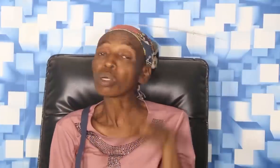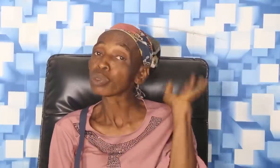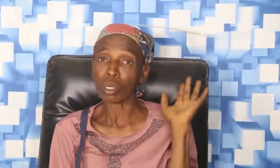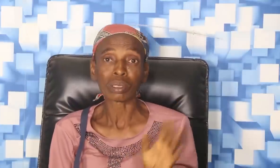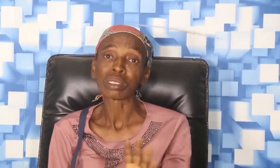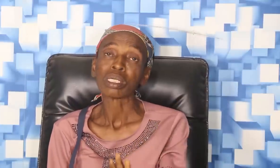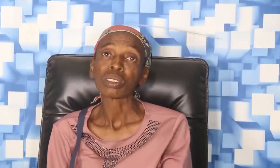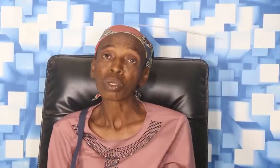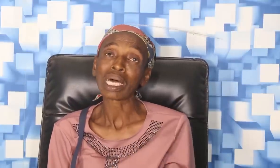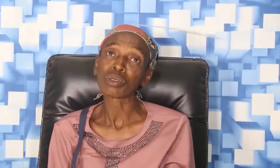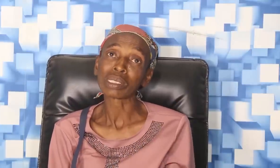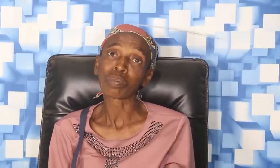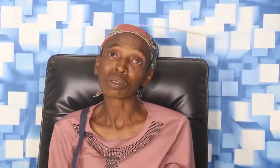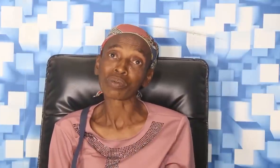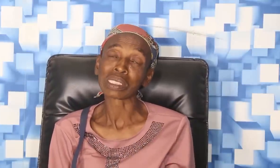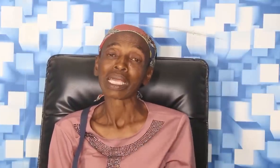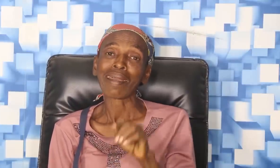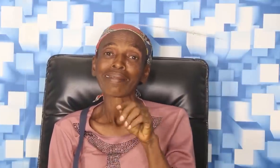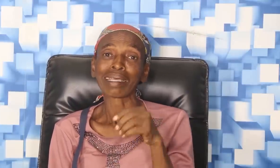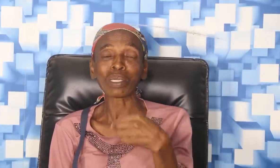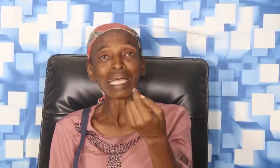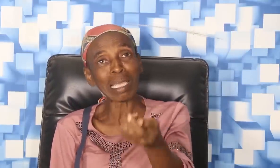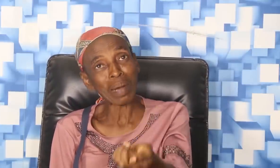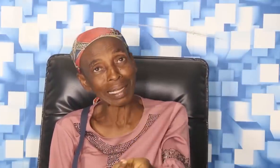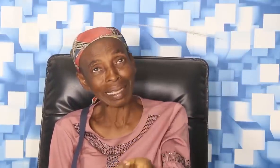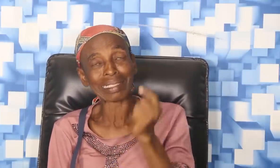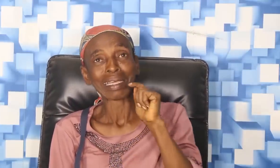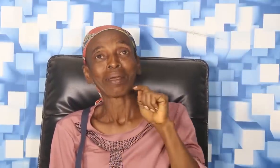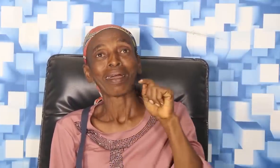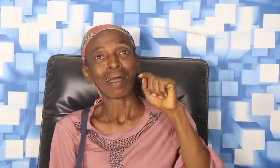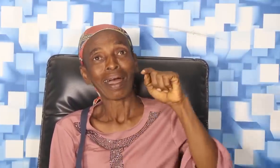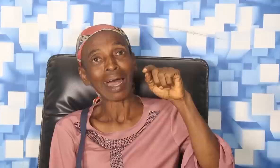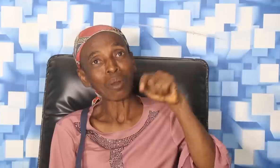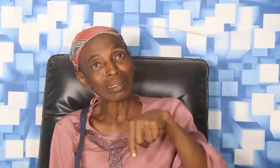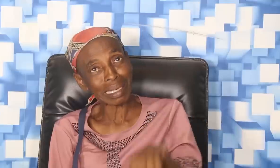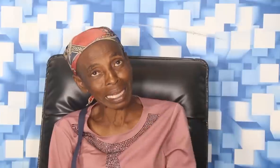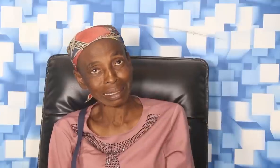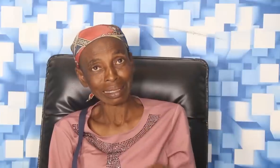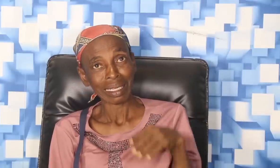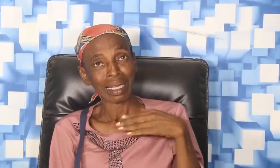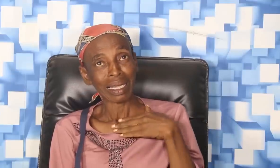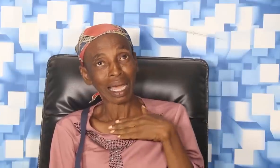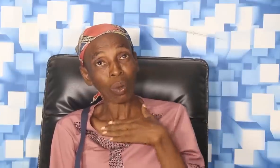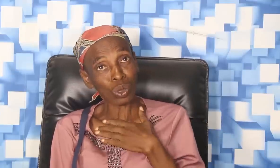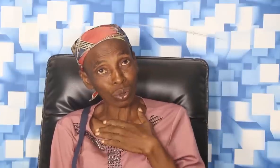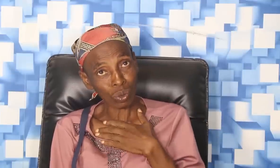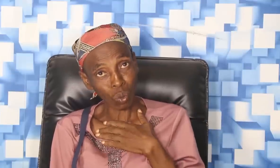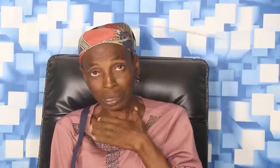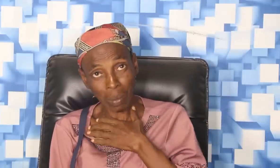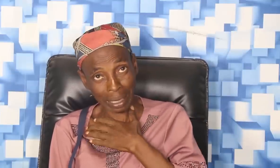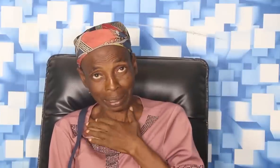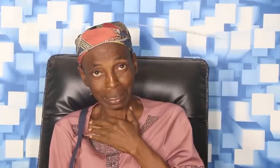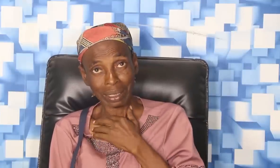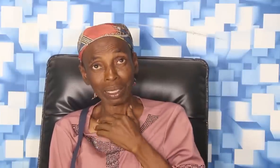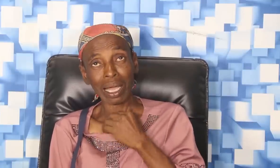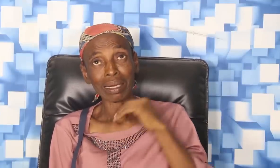is there now? No, it's gone. So that's just part of it. Hallelujah. Then when I came back again, along the line, I was